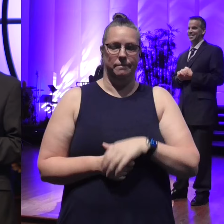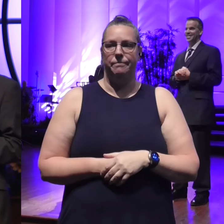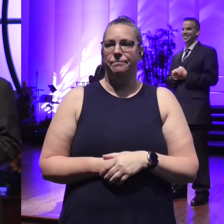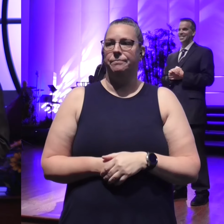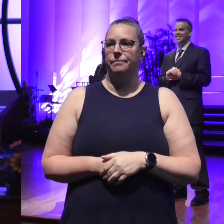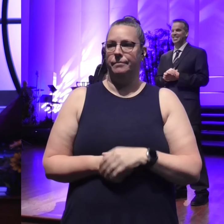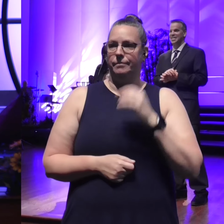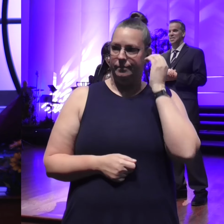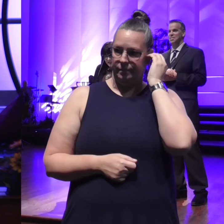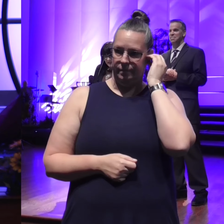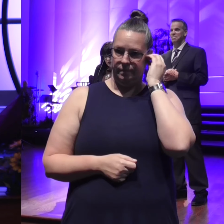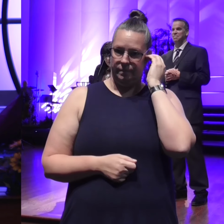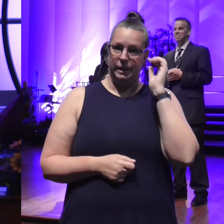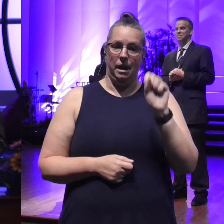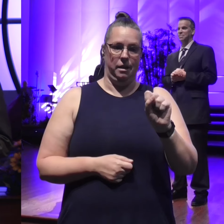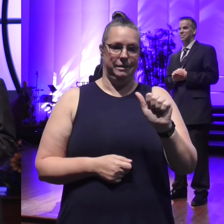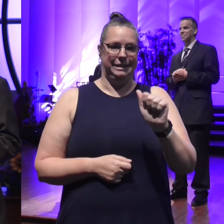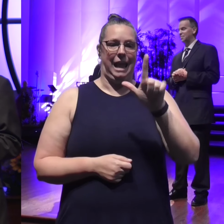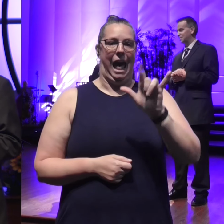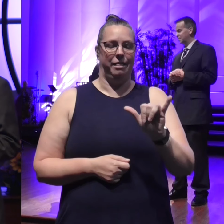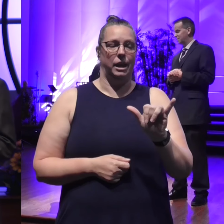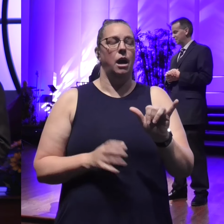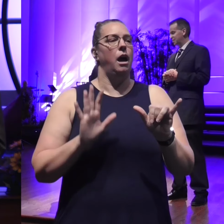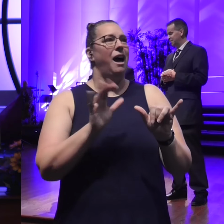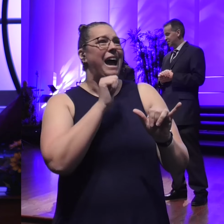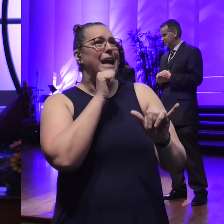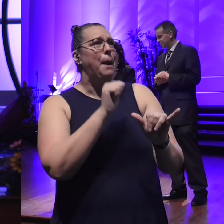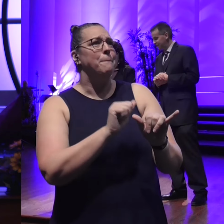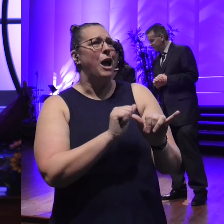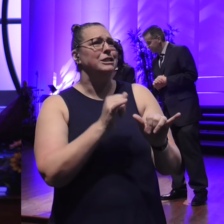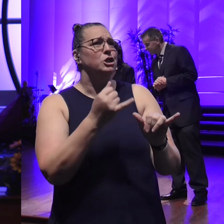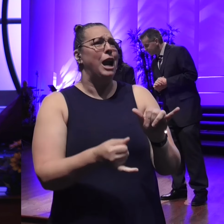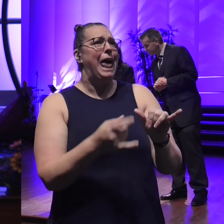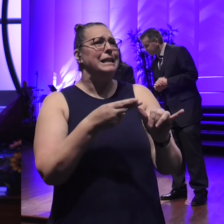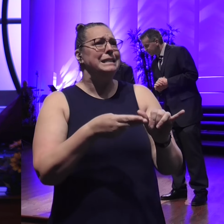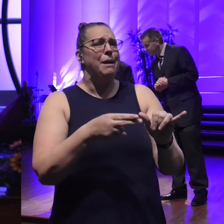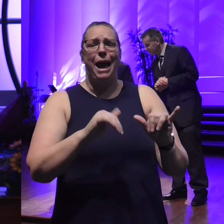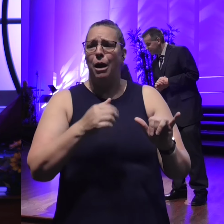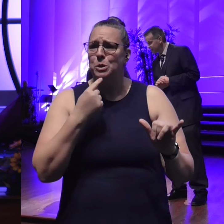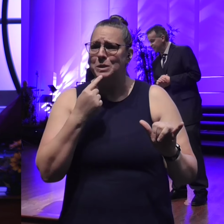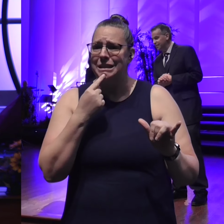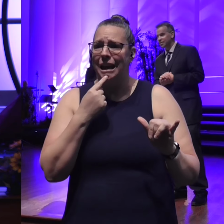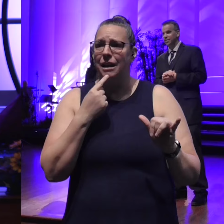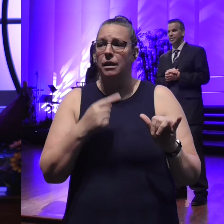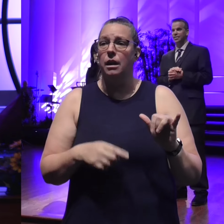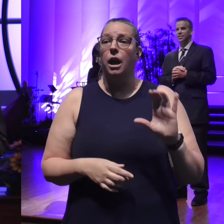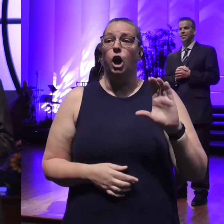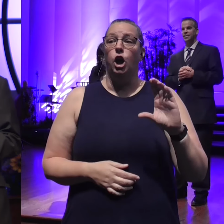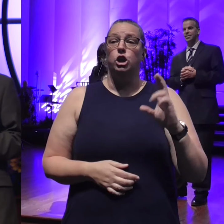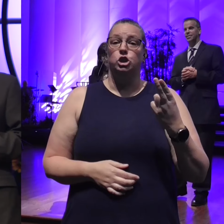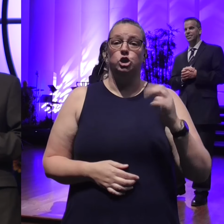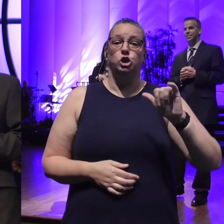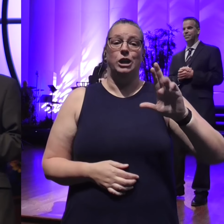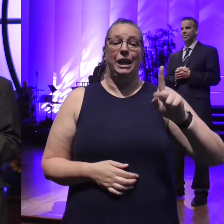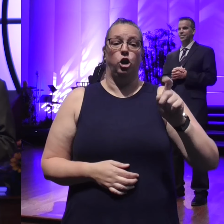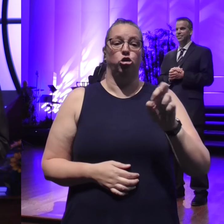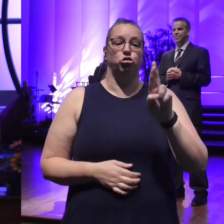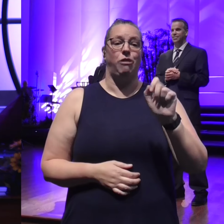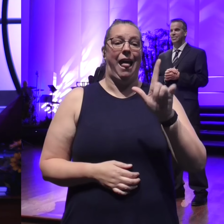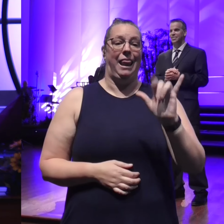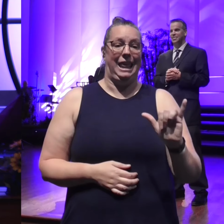Thank you, Jessica. Sally, I didn't practice Sally's last name. How do you say her last name? Ciccarelli